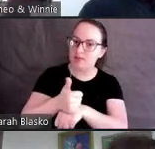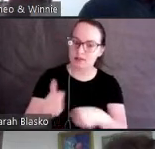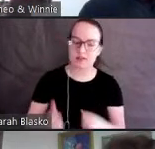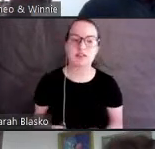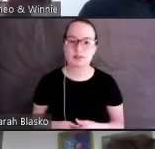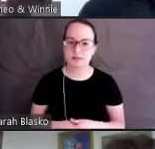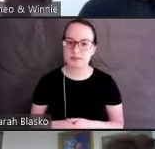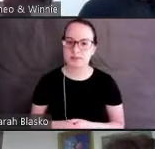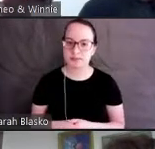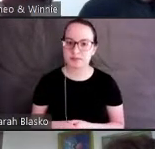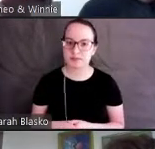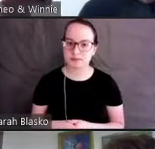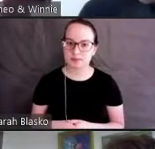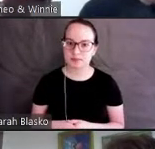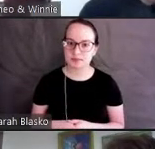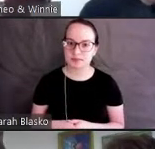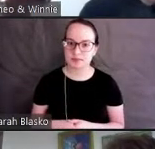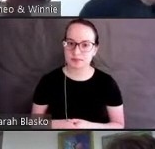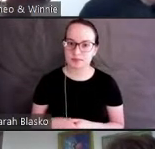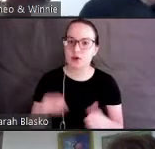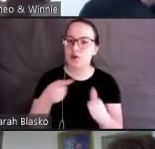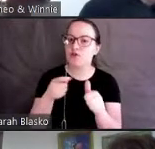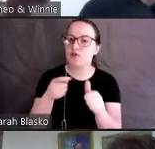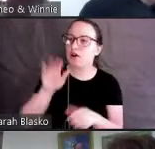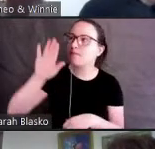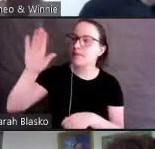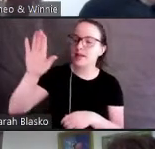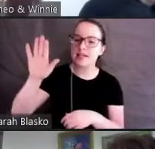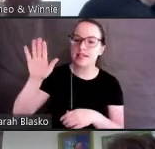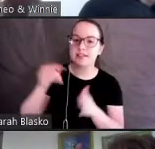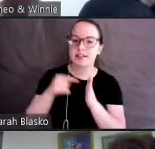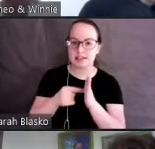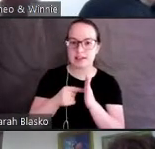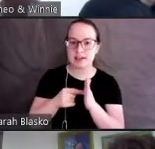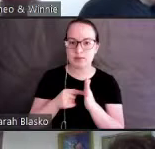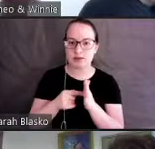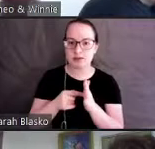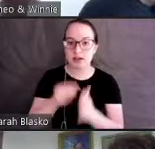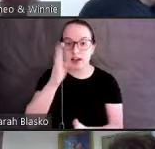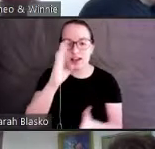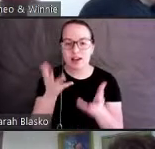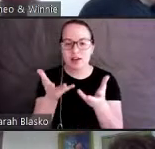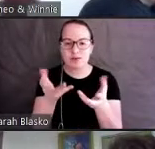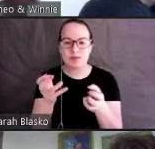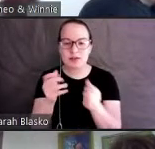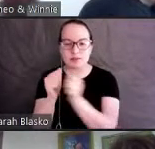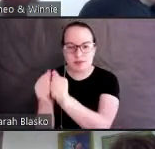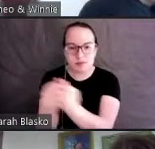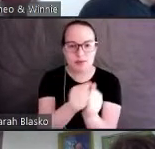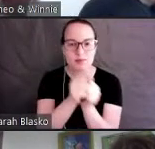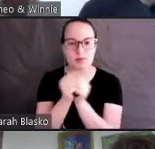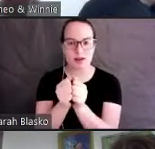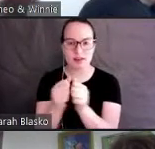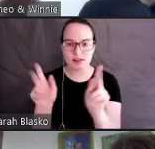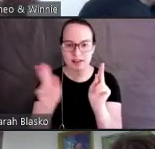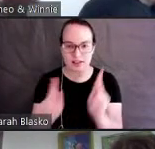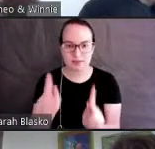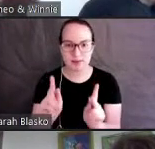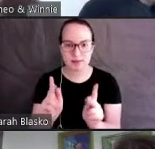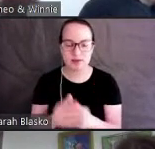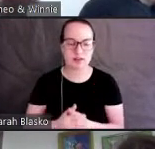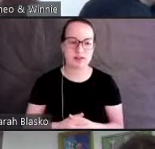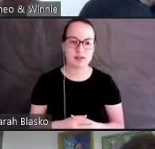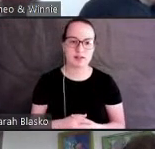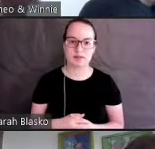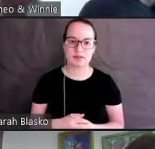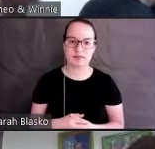his own example. From the beginning, God wants to be with his people. And with that in mind,